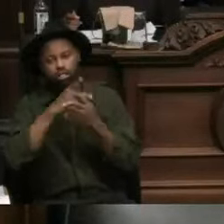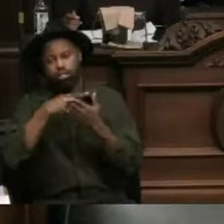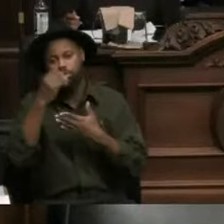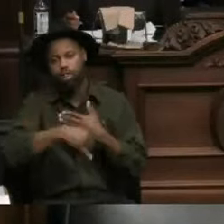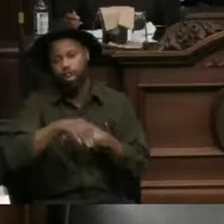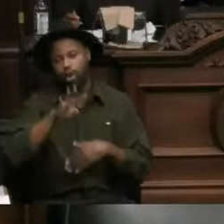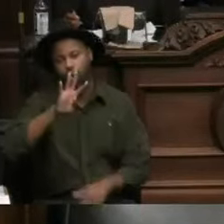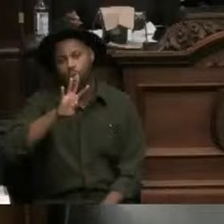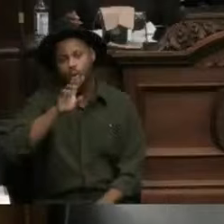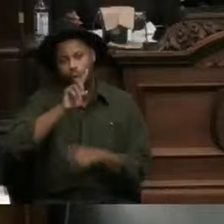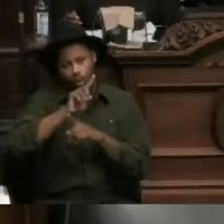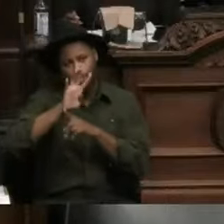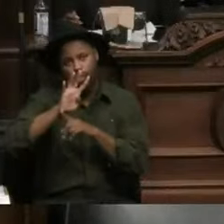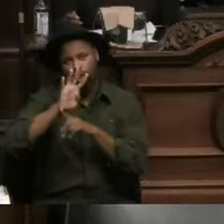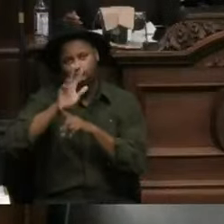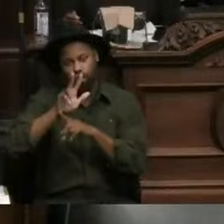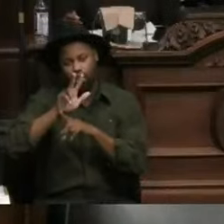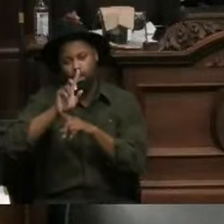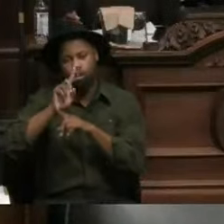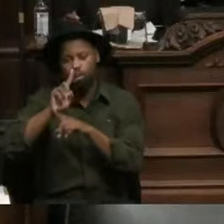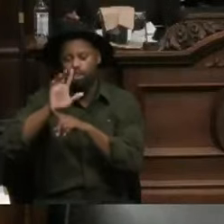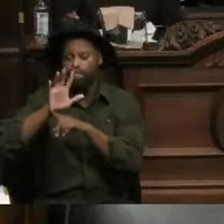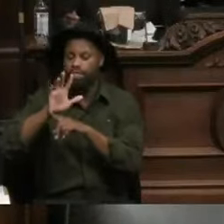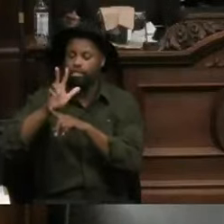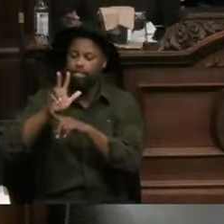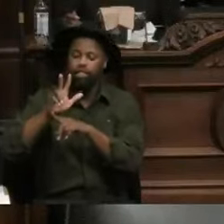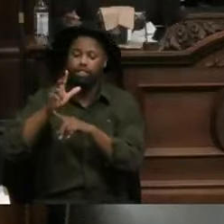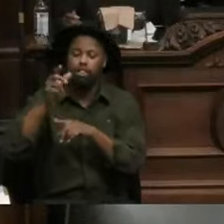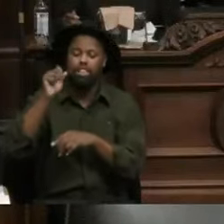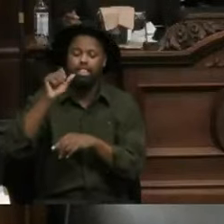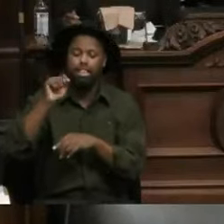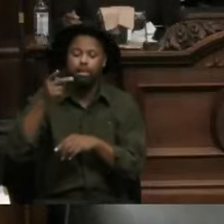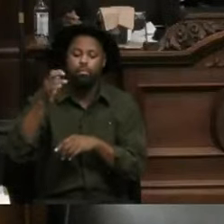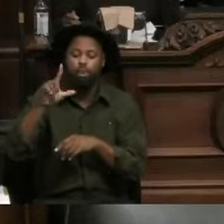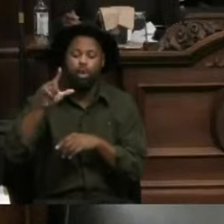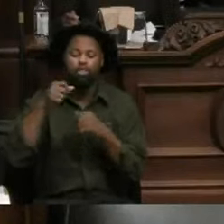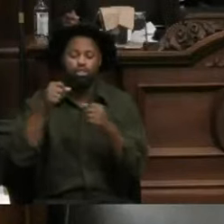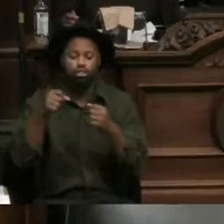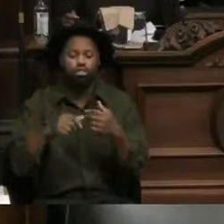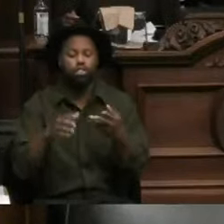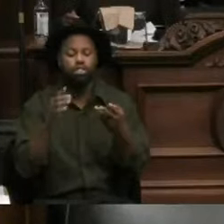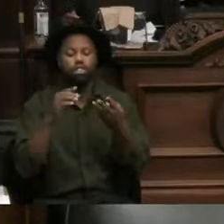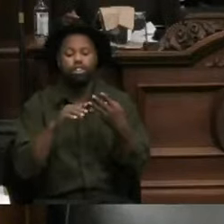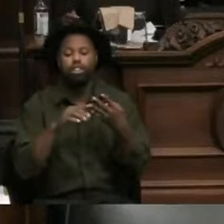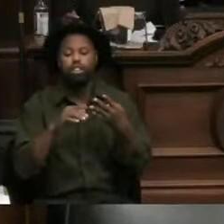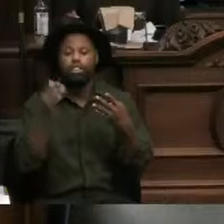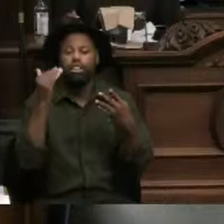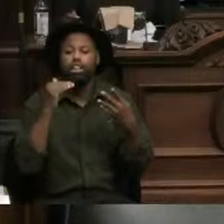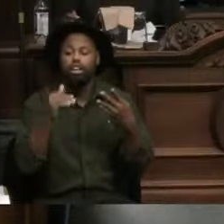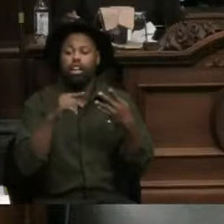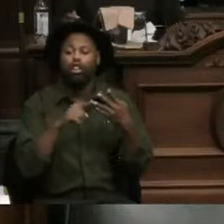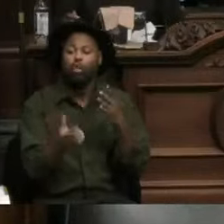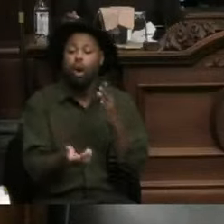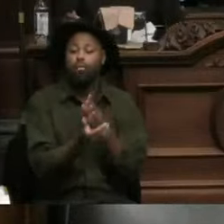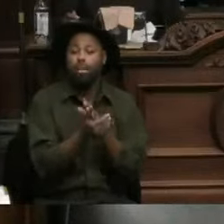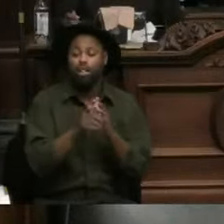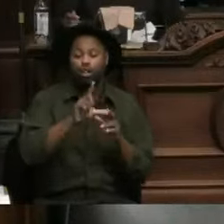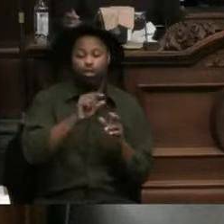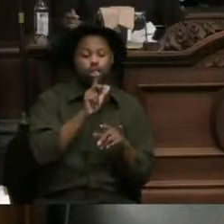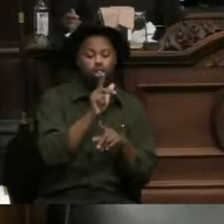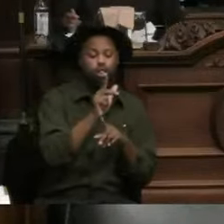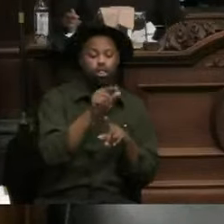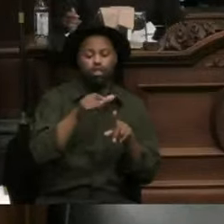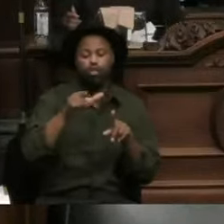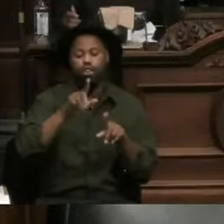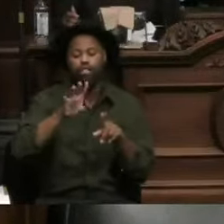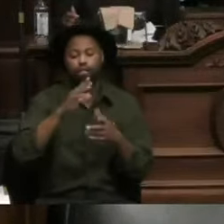at 143-153 St. Paul Street. Introductory number 419, appropriating funds and amending the 2023-24